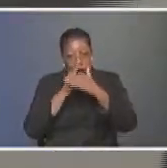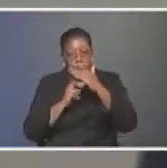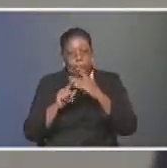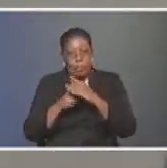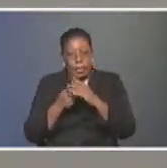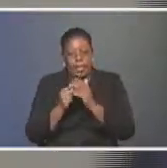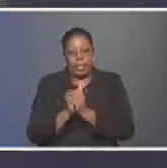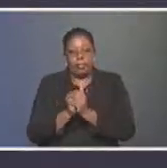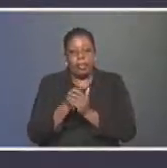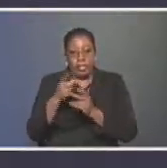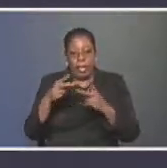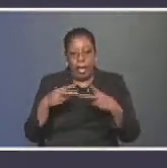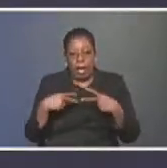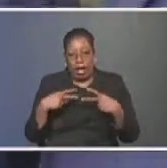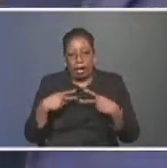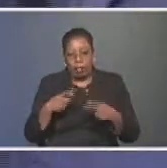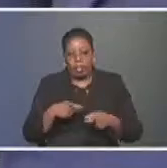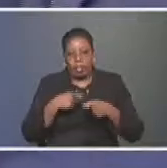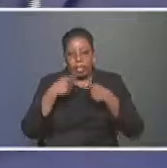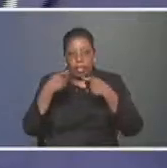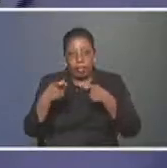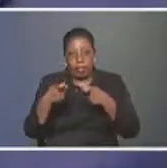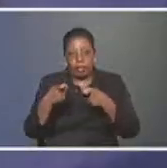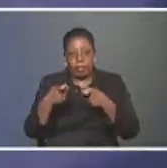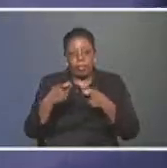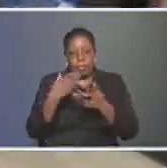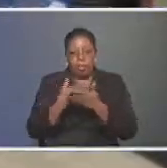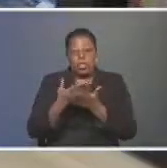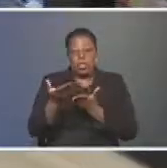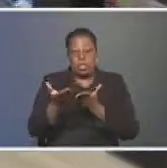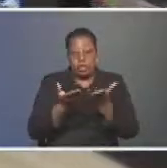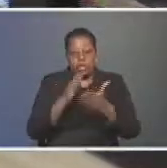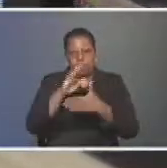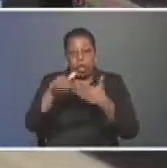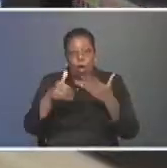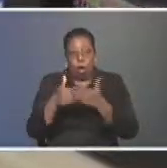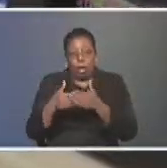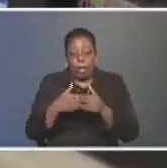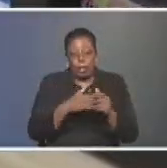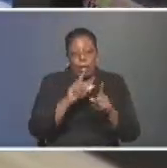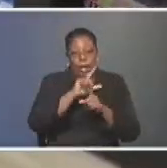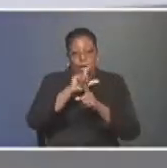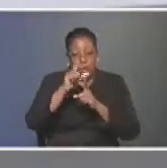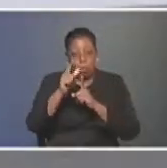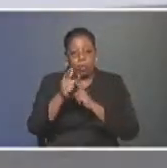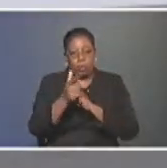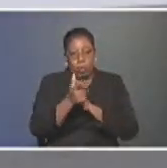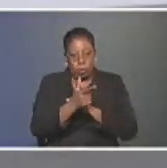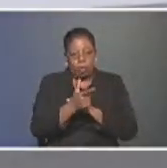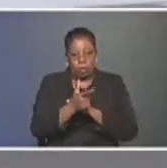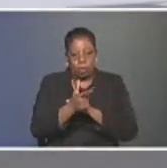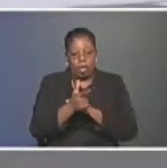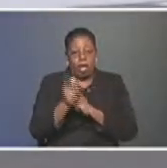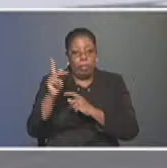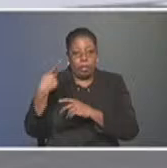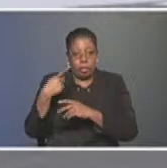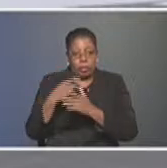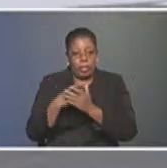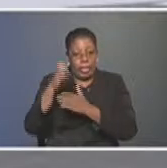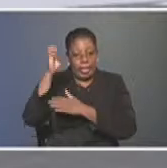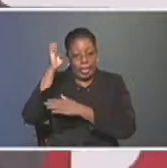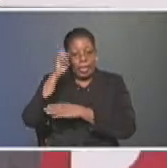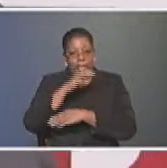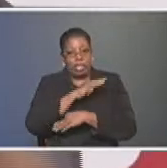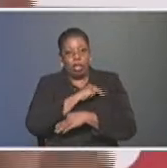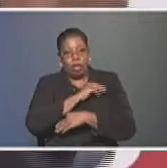is cooking with gas, providing convenient services, all led by local principals, as partner Ethan Moss